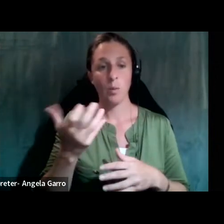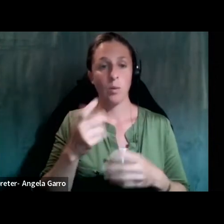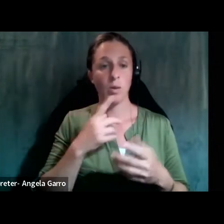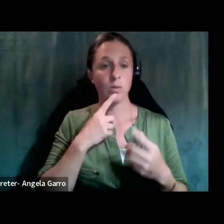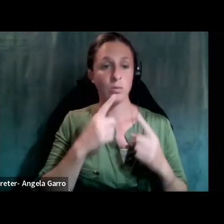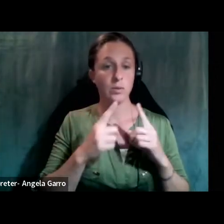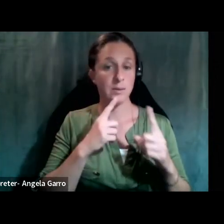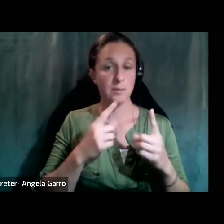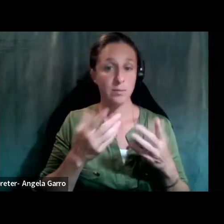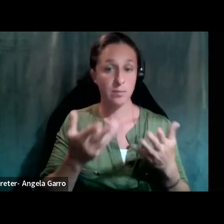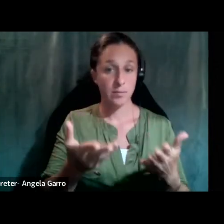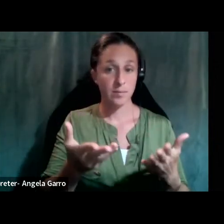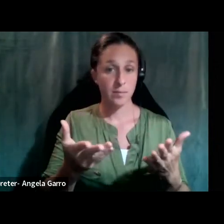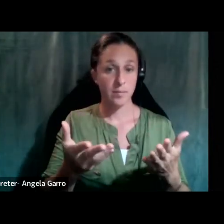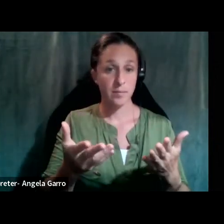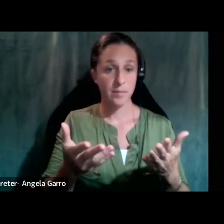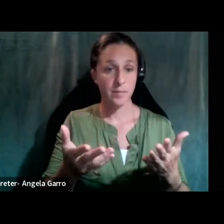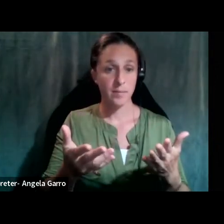speak?